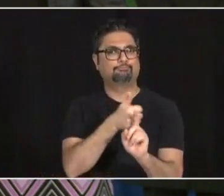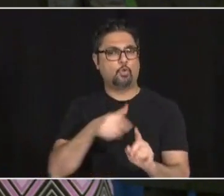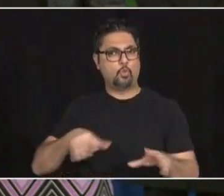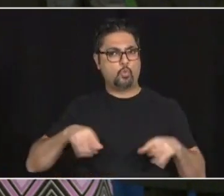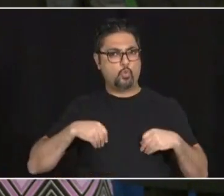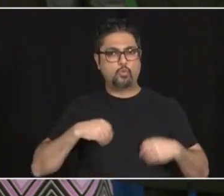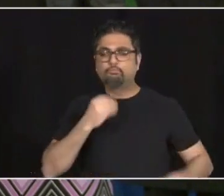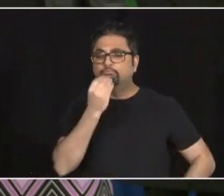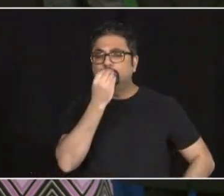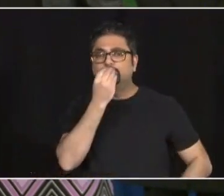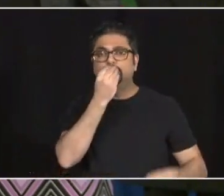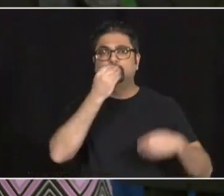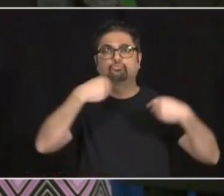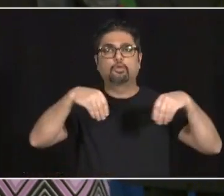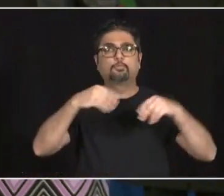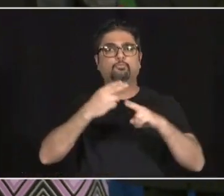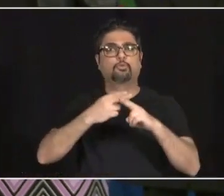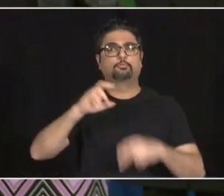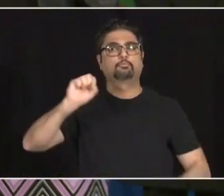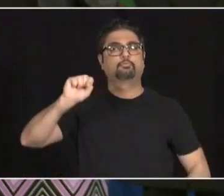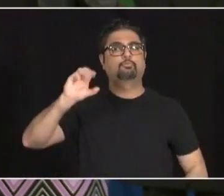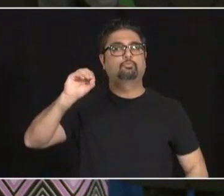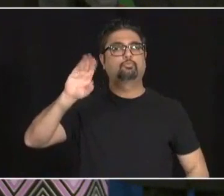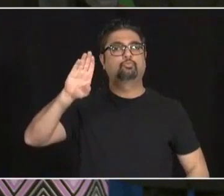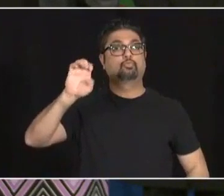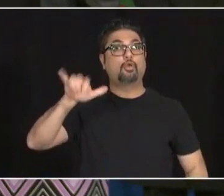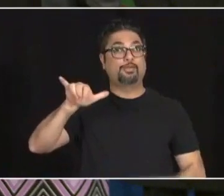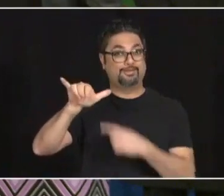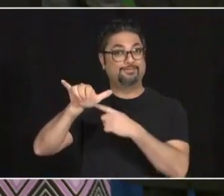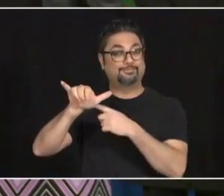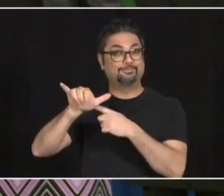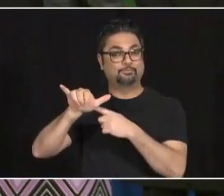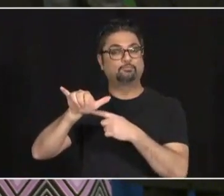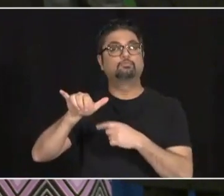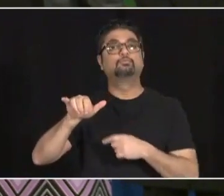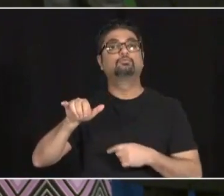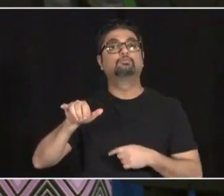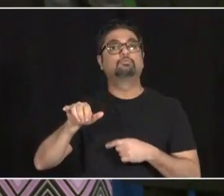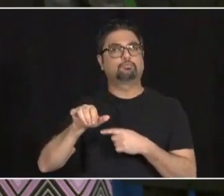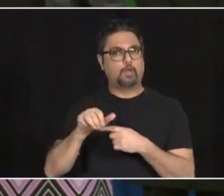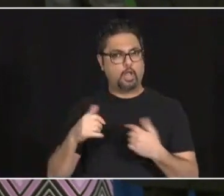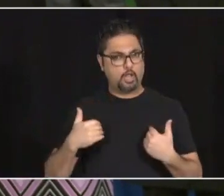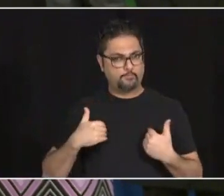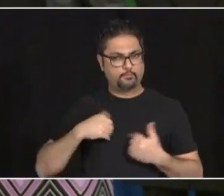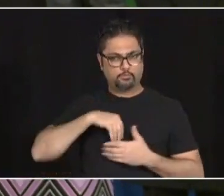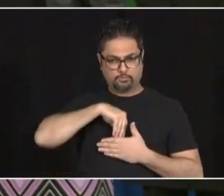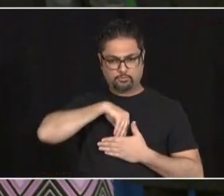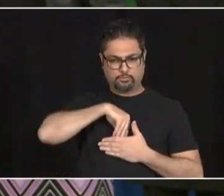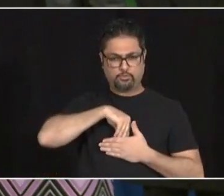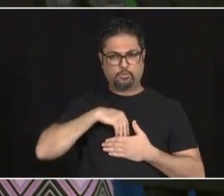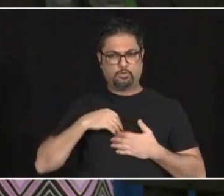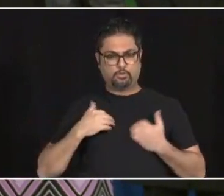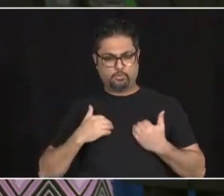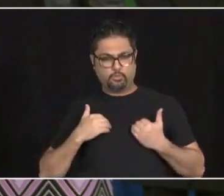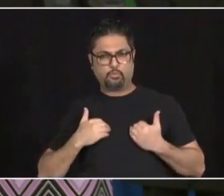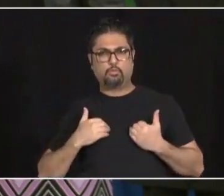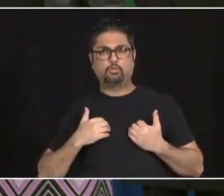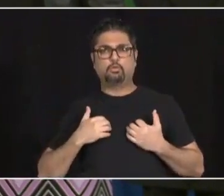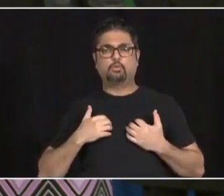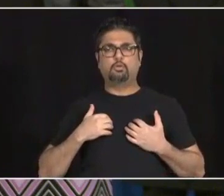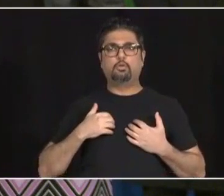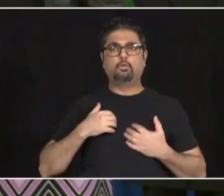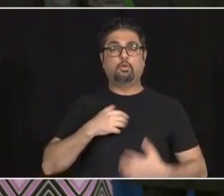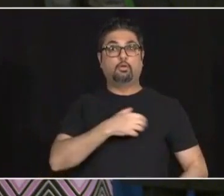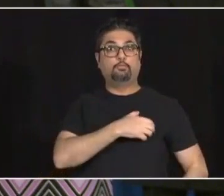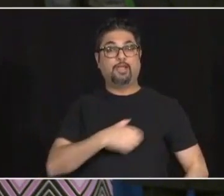about the fact that he was, having these symptoms of COVID-19, these respiratory symptoms. It appears the mayor and staff didn't want him at meetings, but he was